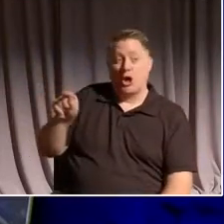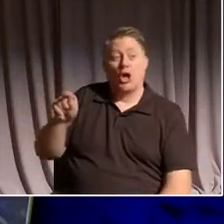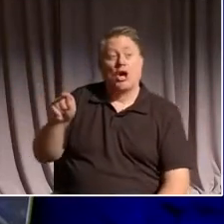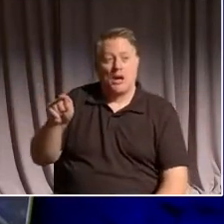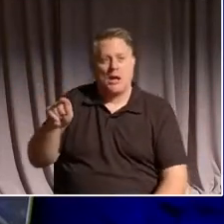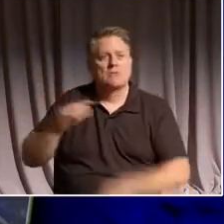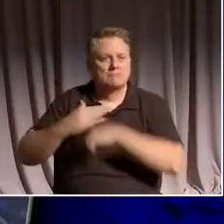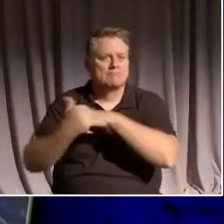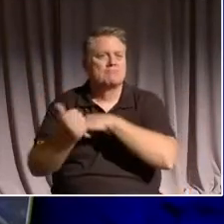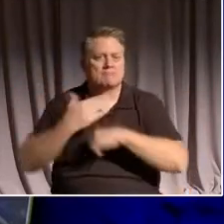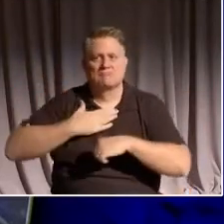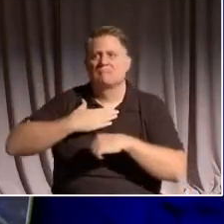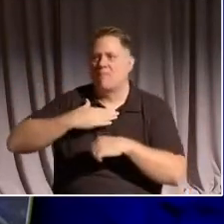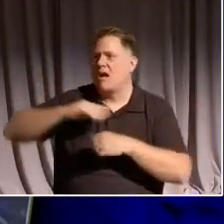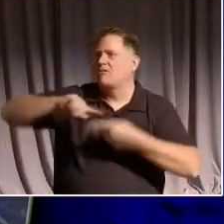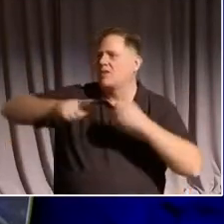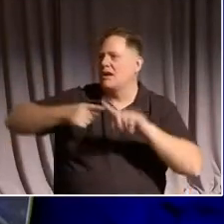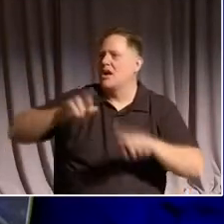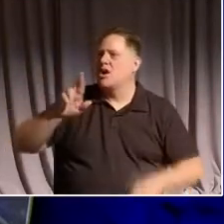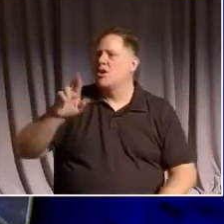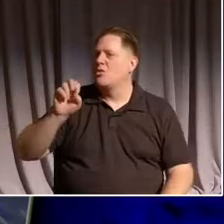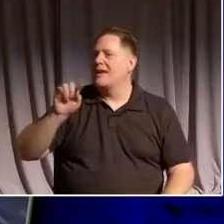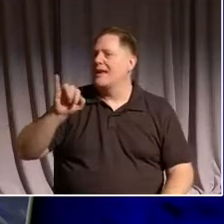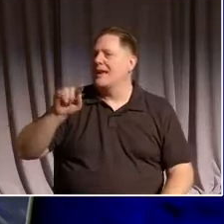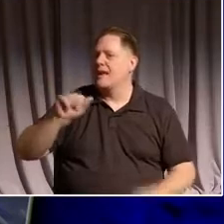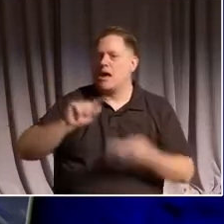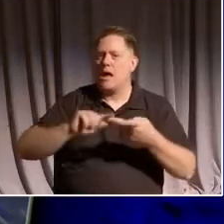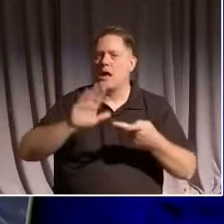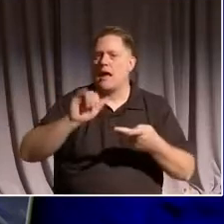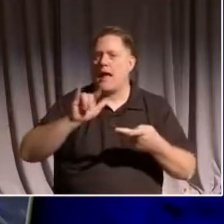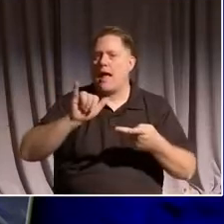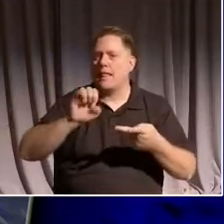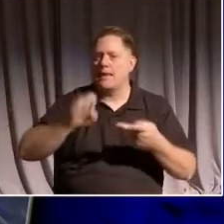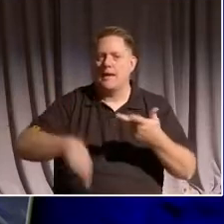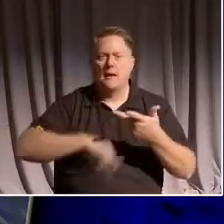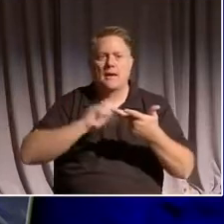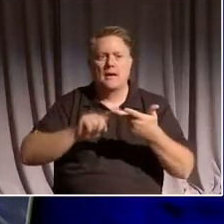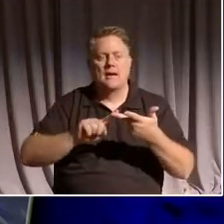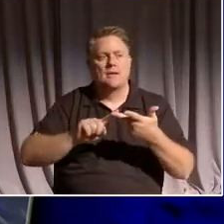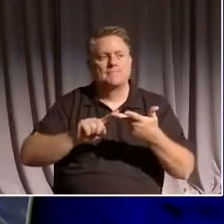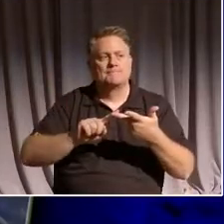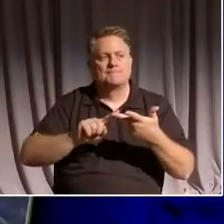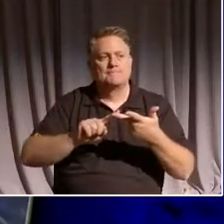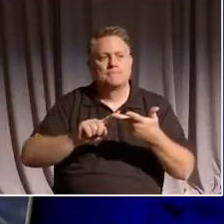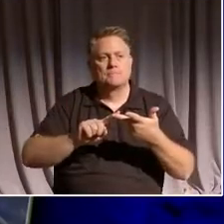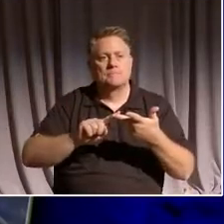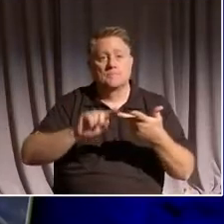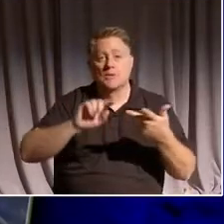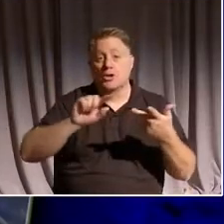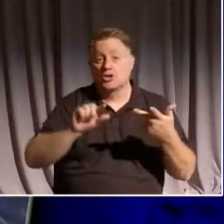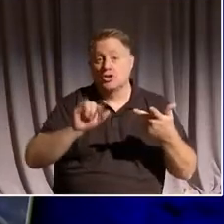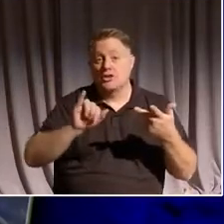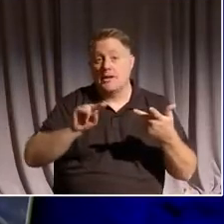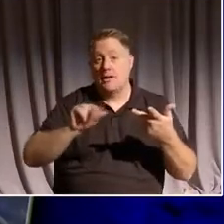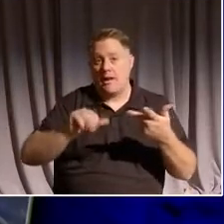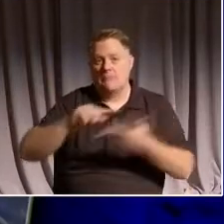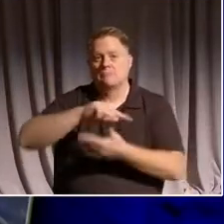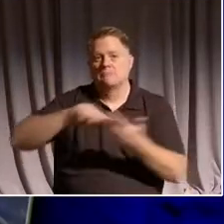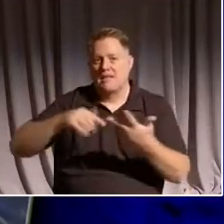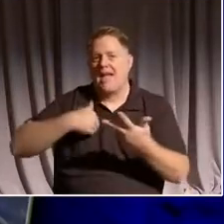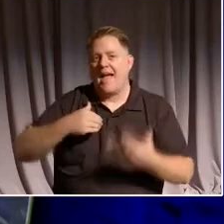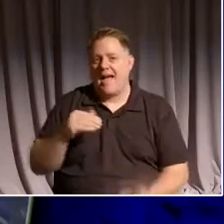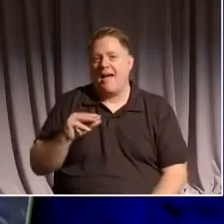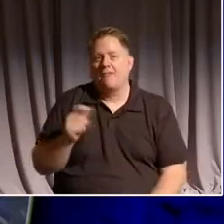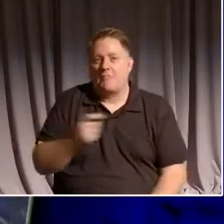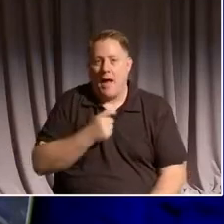I'm going to call out to my colleagues, Renita, Callie, and Gina, who have mics. Oh, there